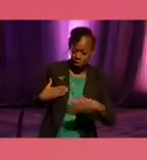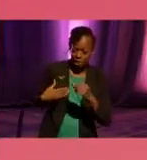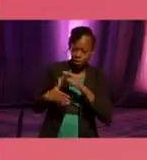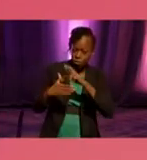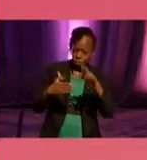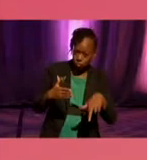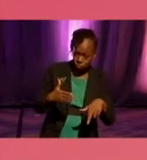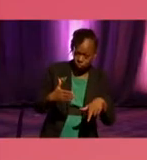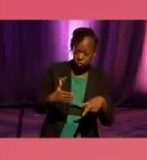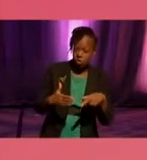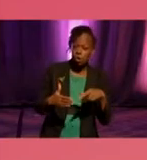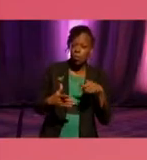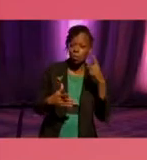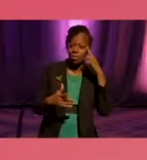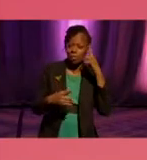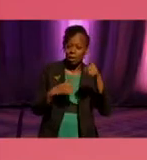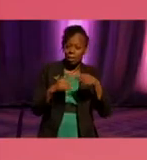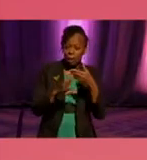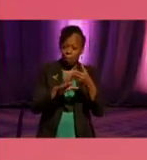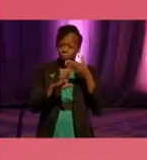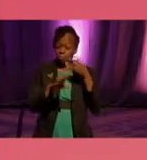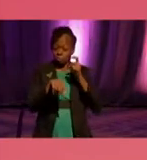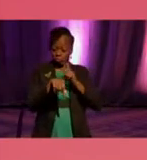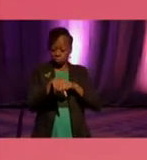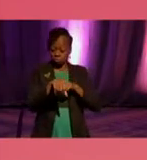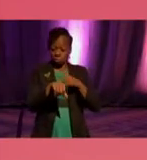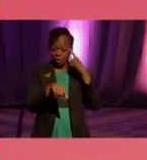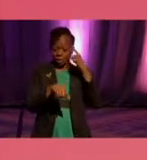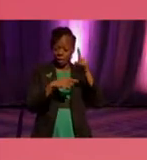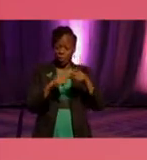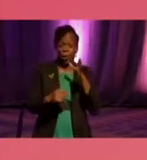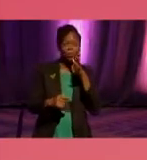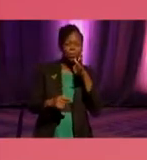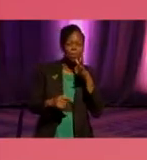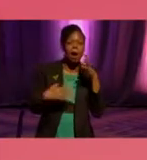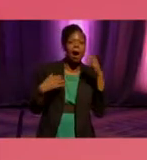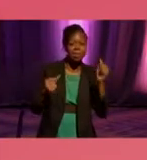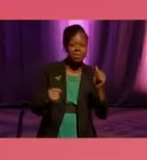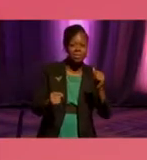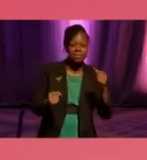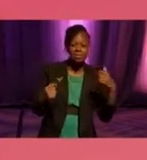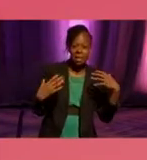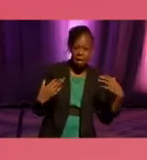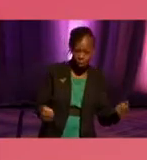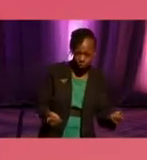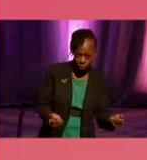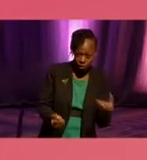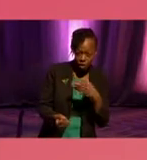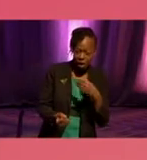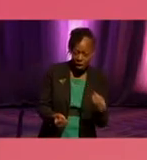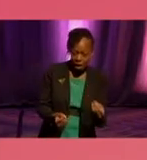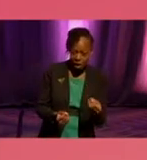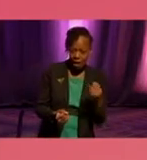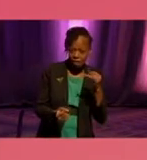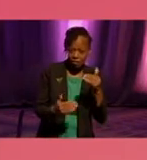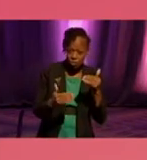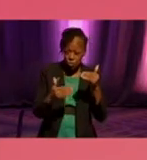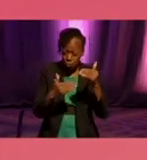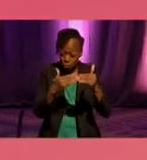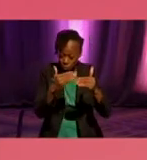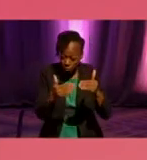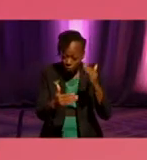of prematurity, we have to think of the mother's health, the birthing parent's health. Moving a little bit forward, we know